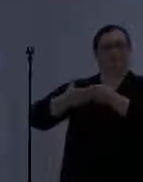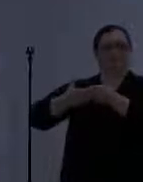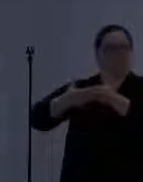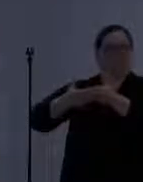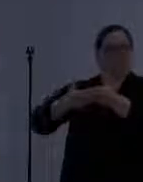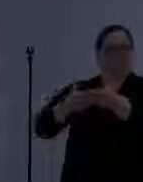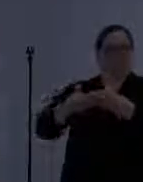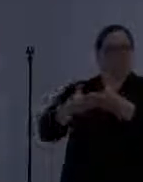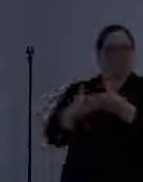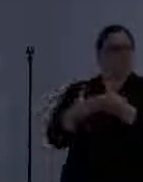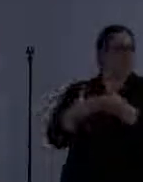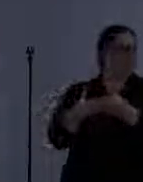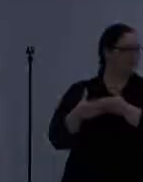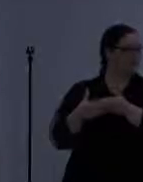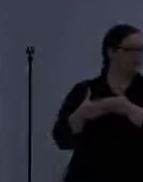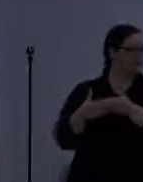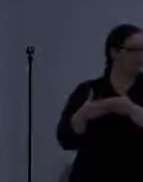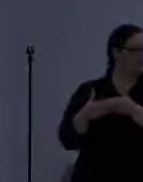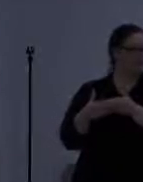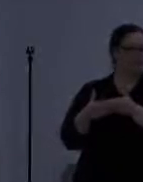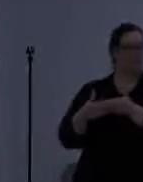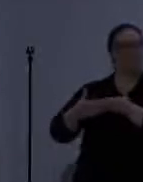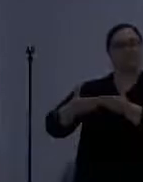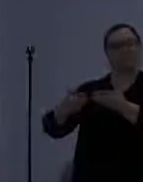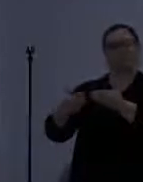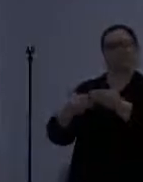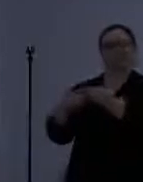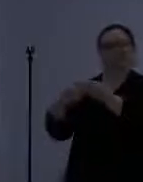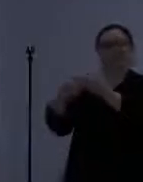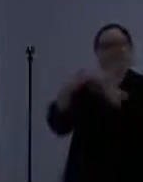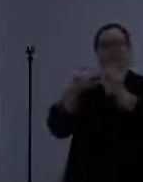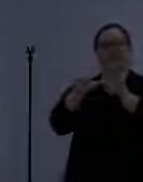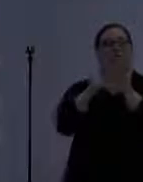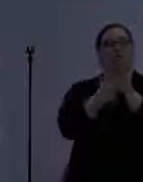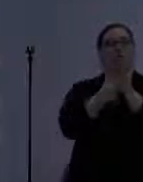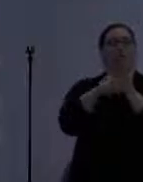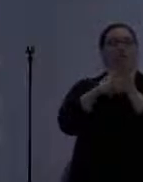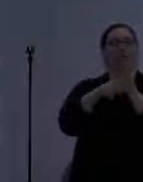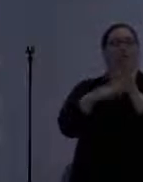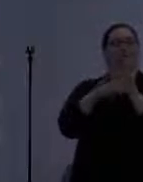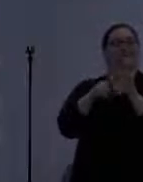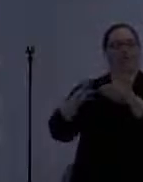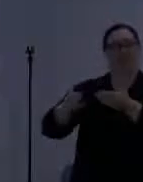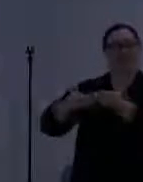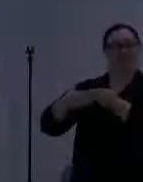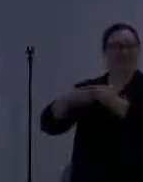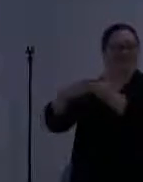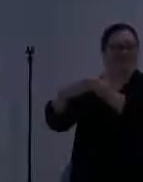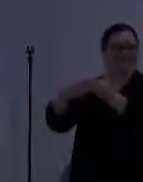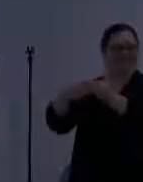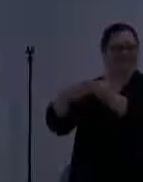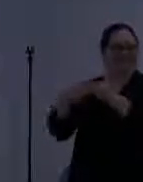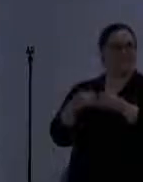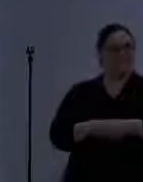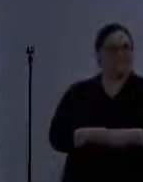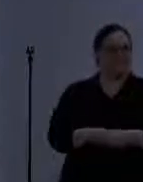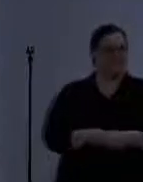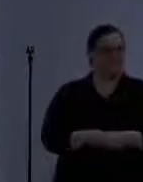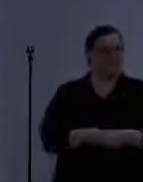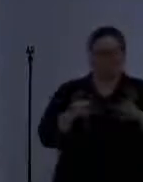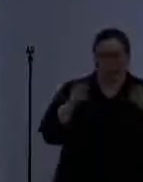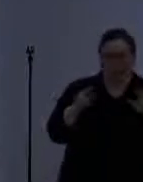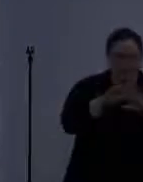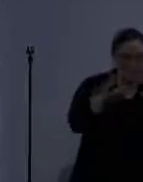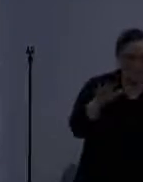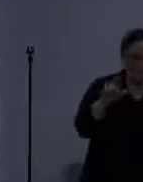And I'm sorry if this is sounding, I hope that, I can see some people nodding. So, every now and then I might just poke the bear and check that